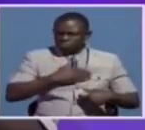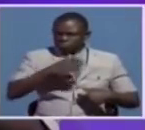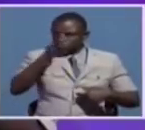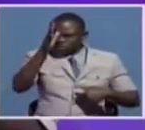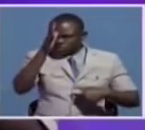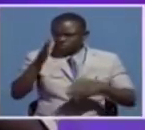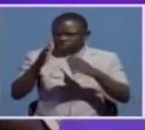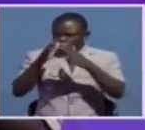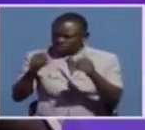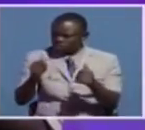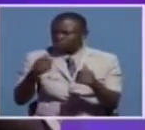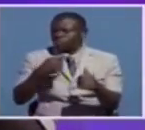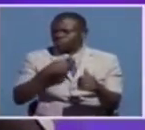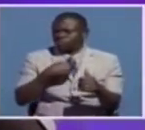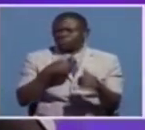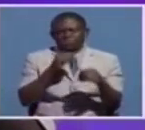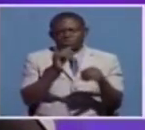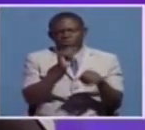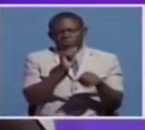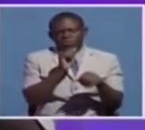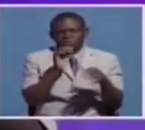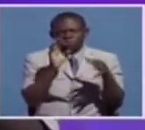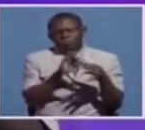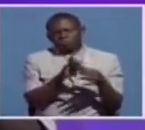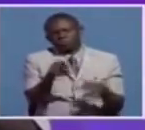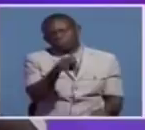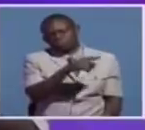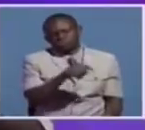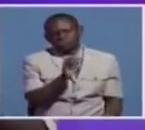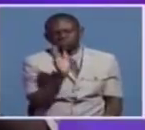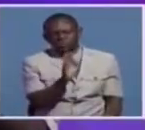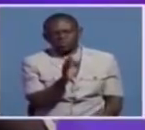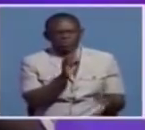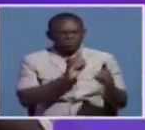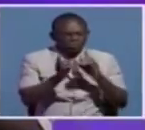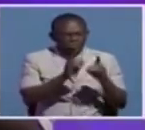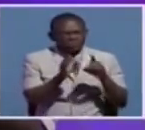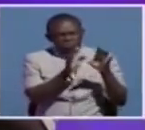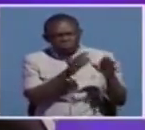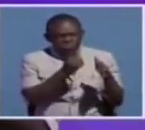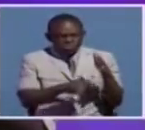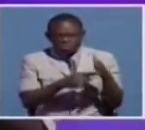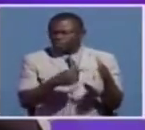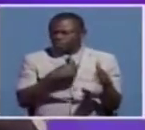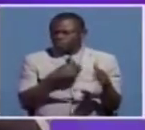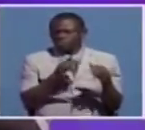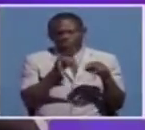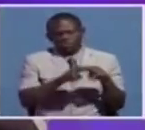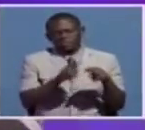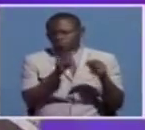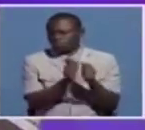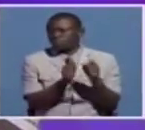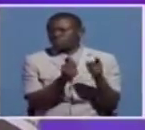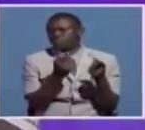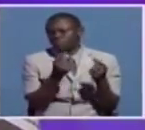so spend a lot of time with them, and we hear what they did, what they were doing, the meetings they were having. So as I said, you could catch the flavor that something